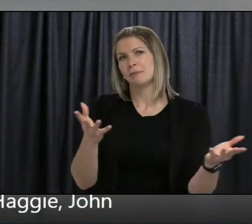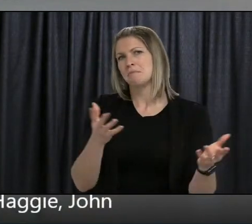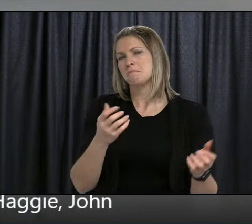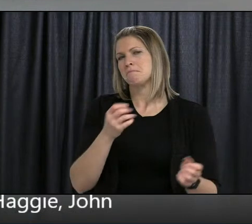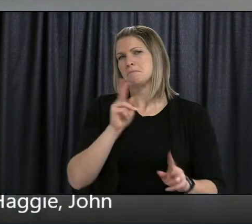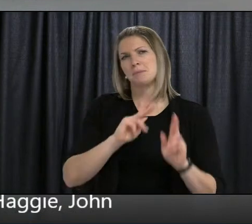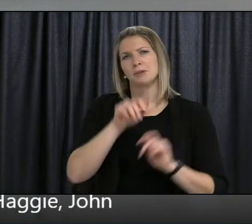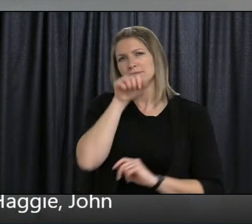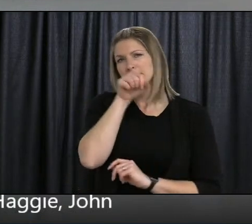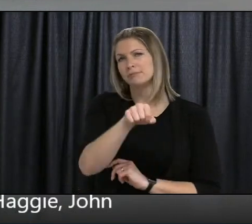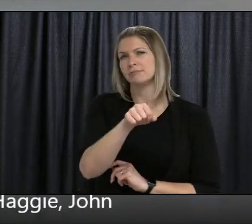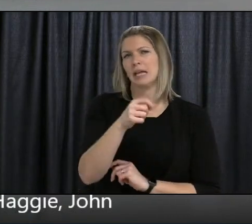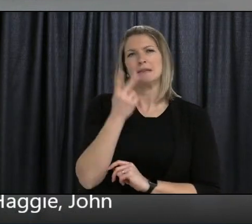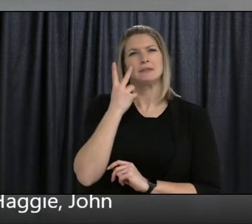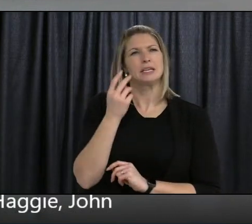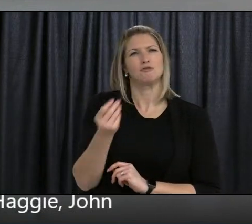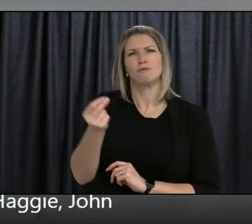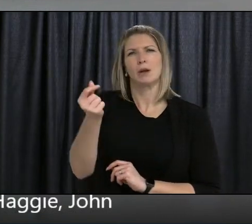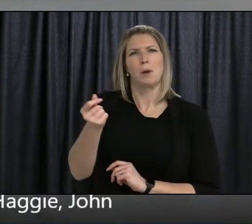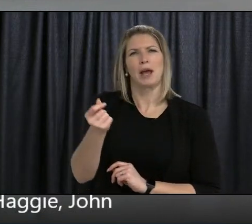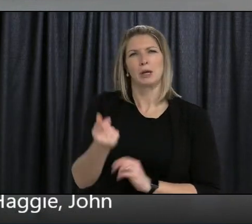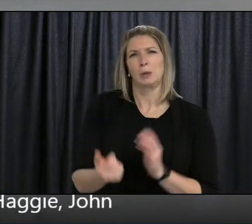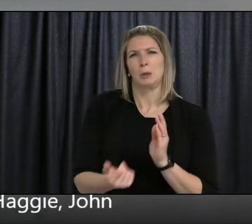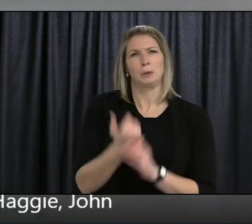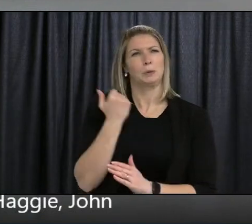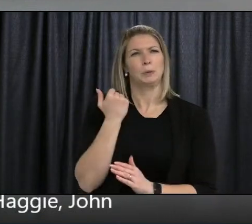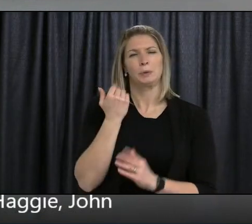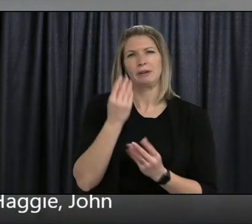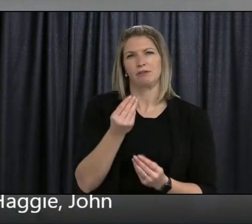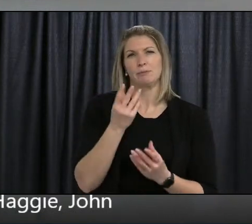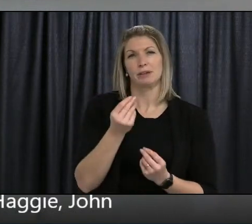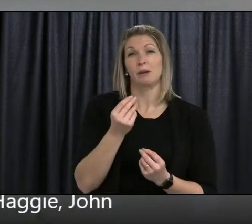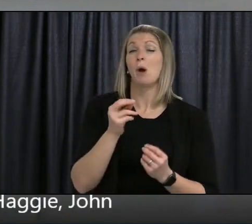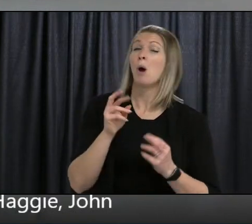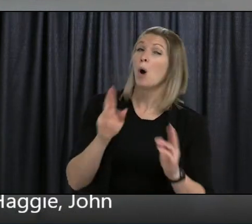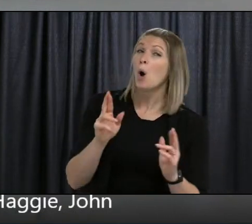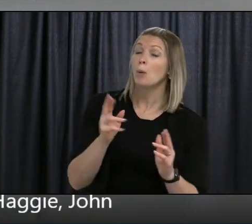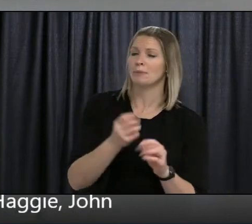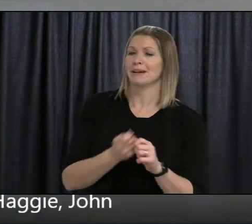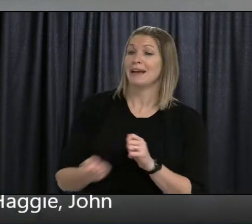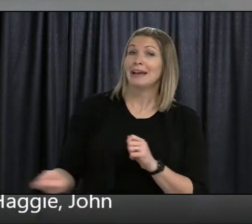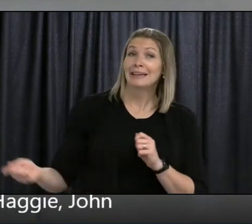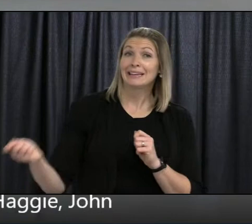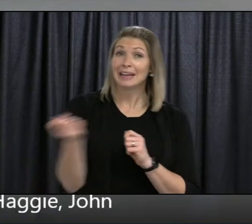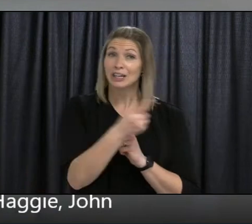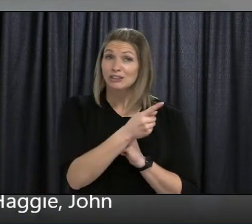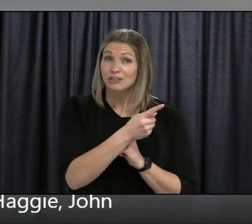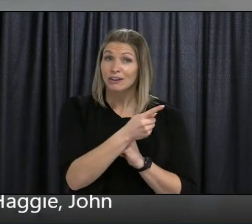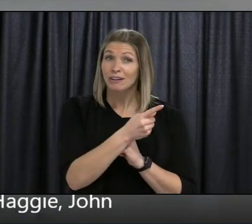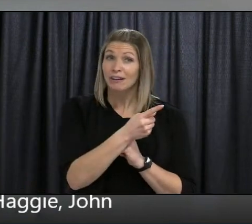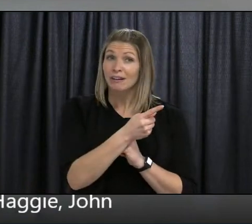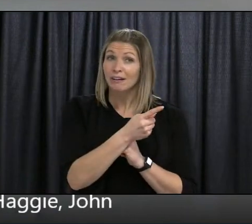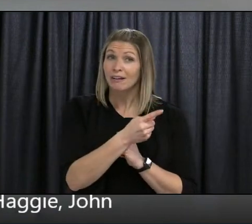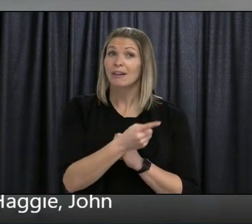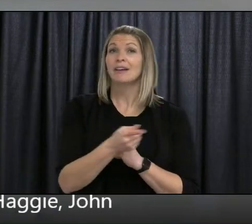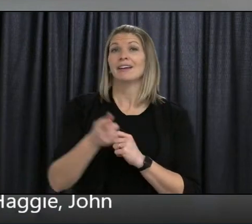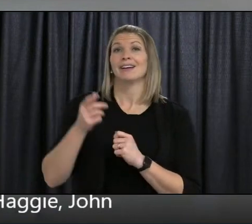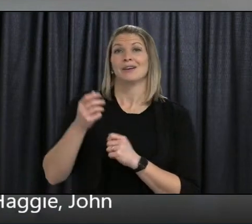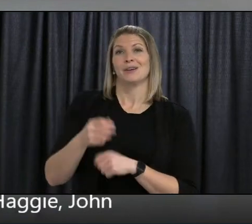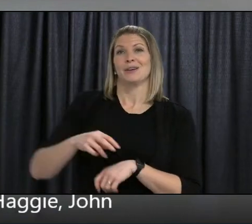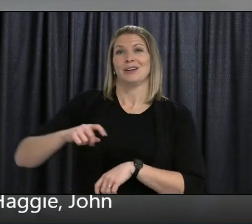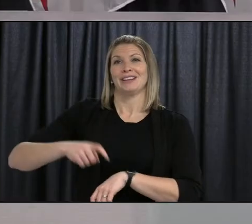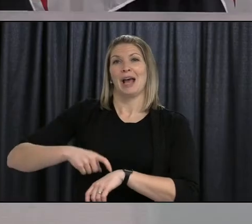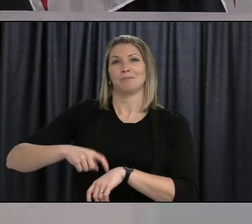well towards the back end of next year, we will be able to part company at 2 o'clock during the week.